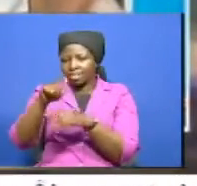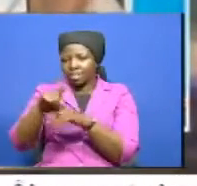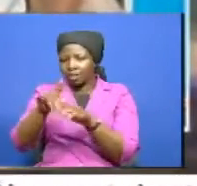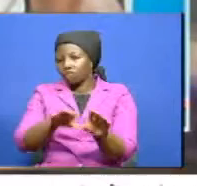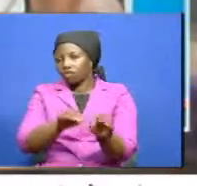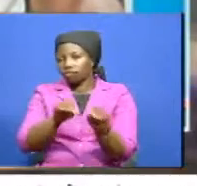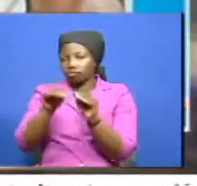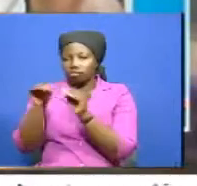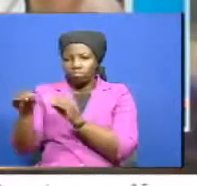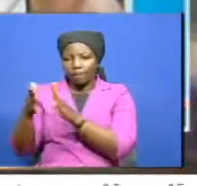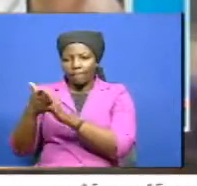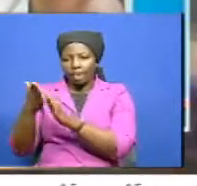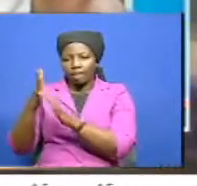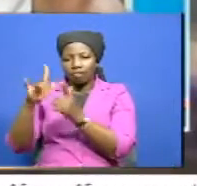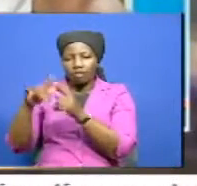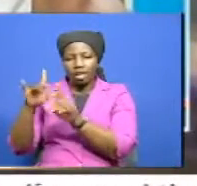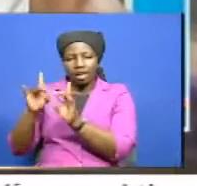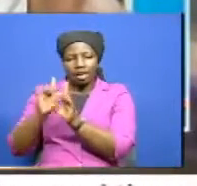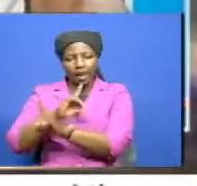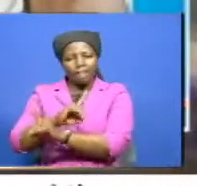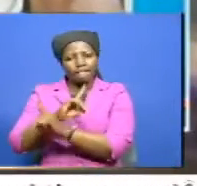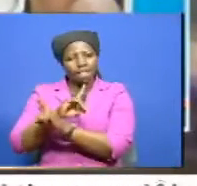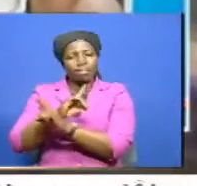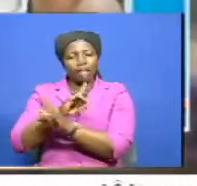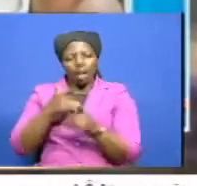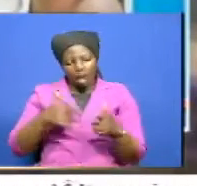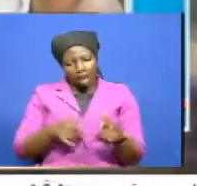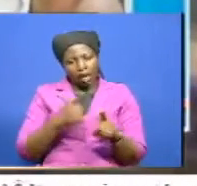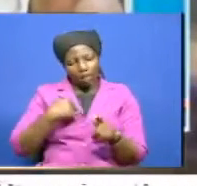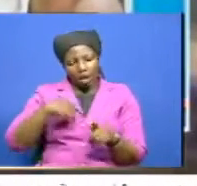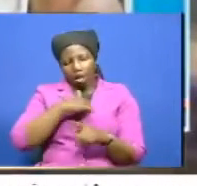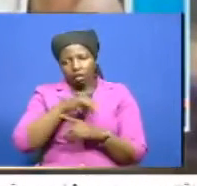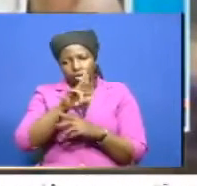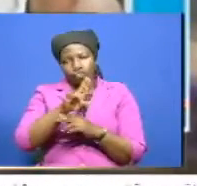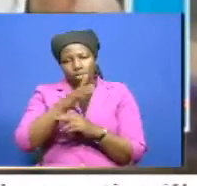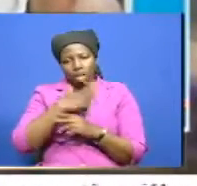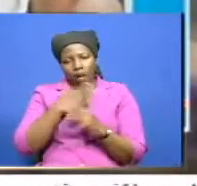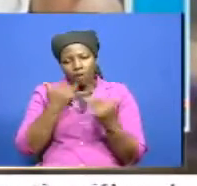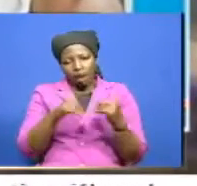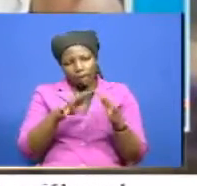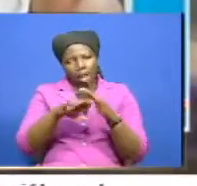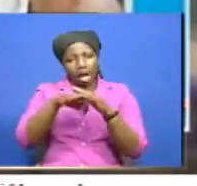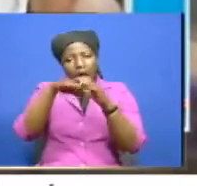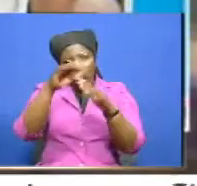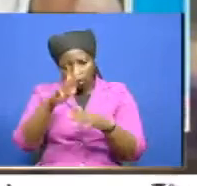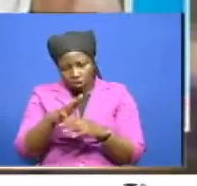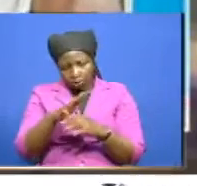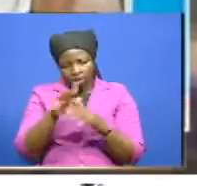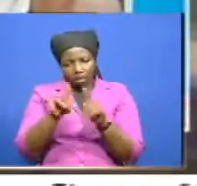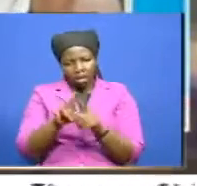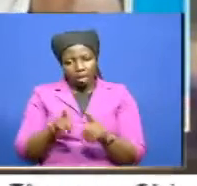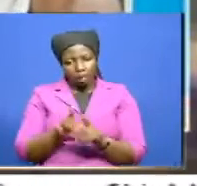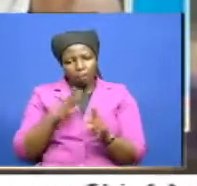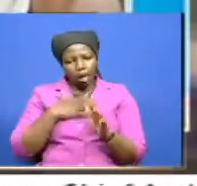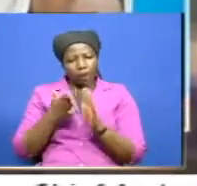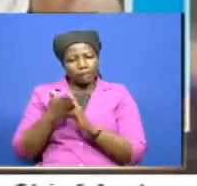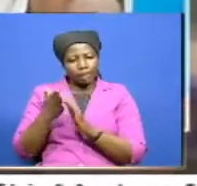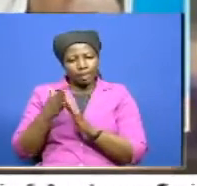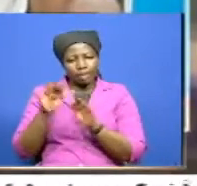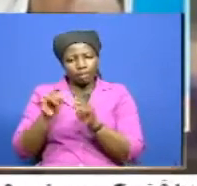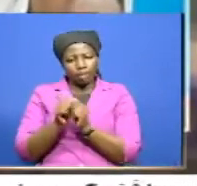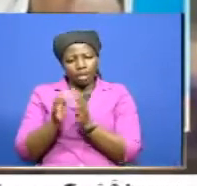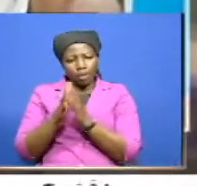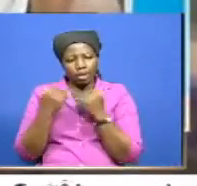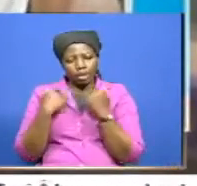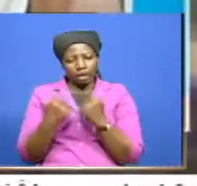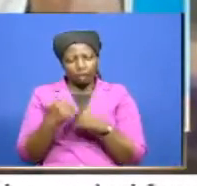quicker into defense, allowing us to use our players out wide, our speed in terms of that and our strength. Very well. Now, let's